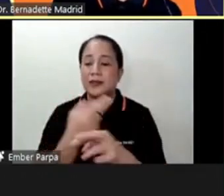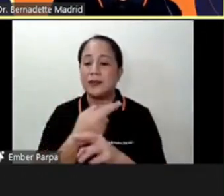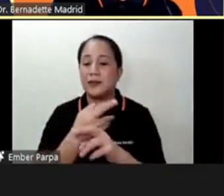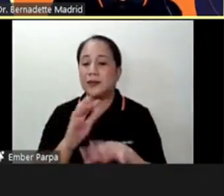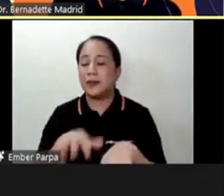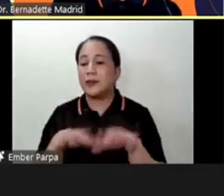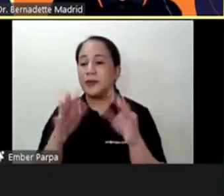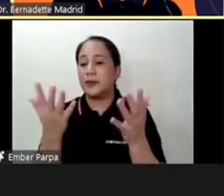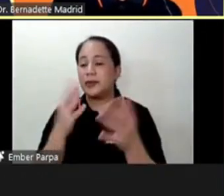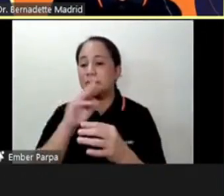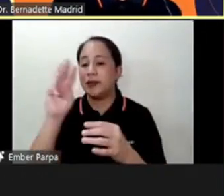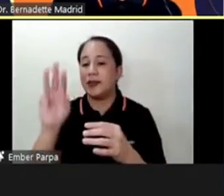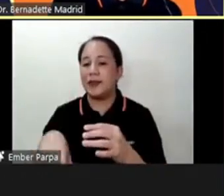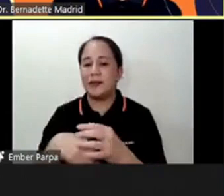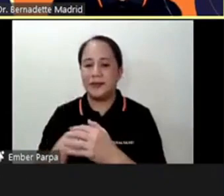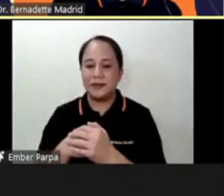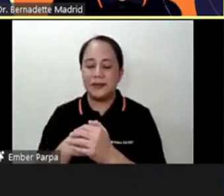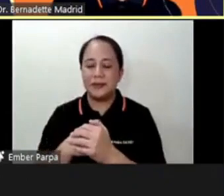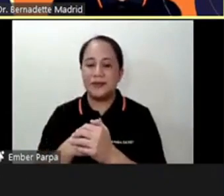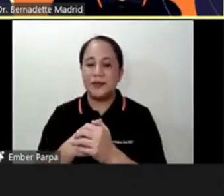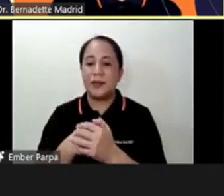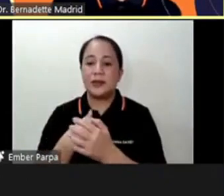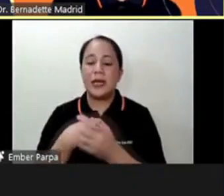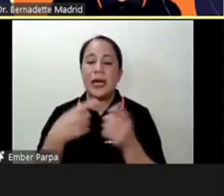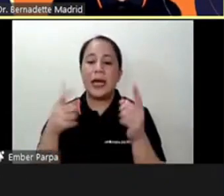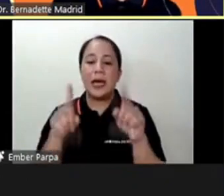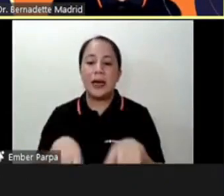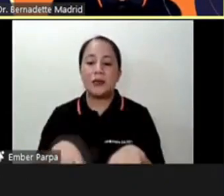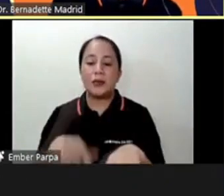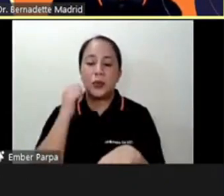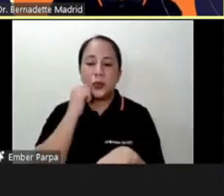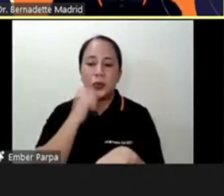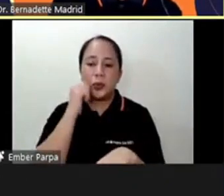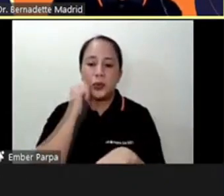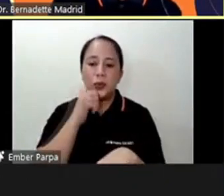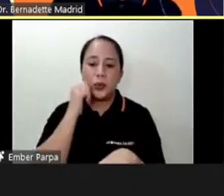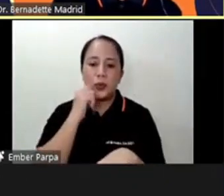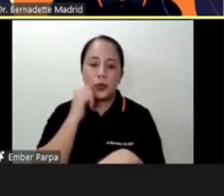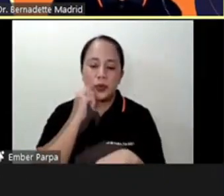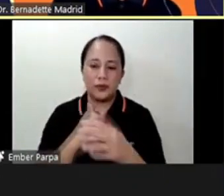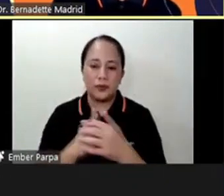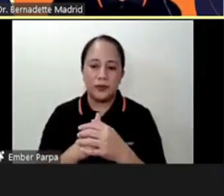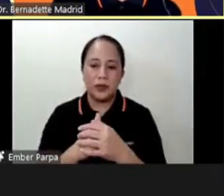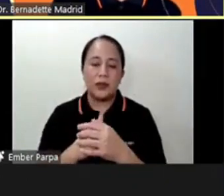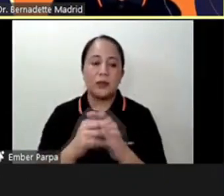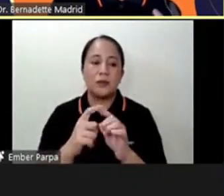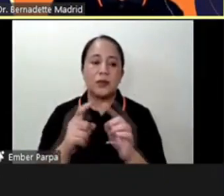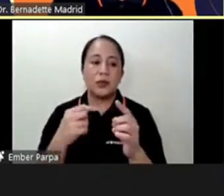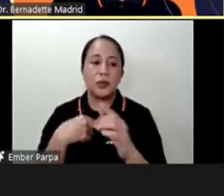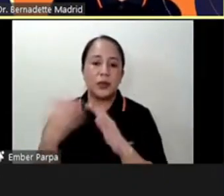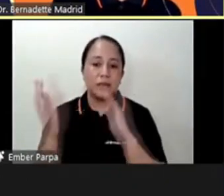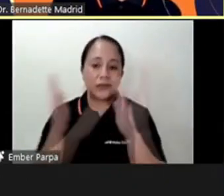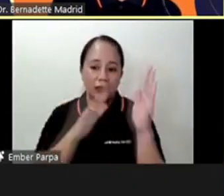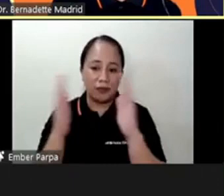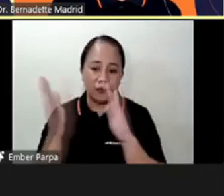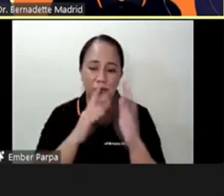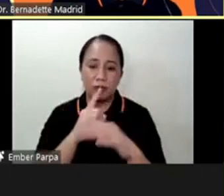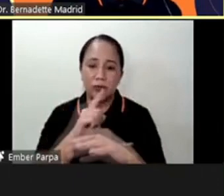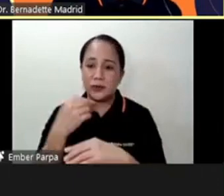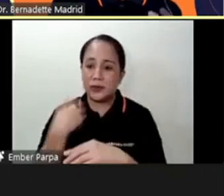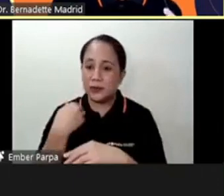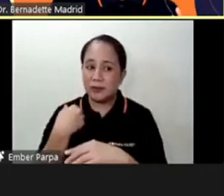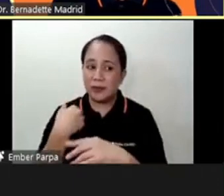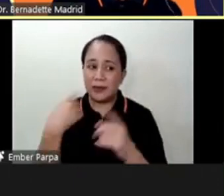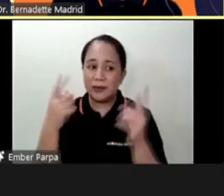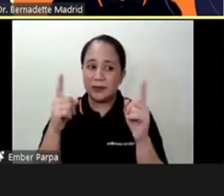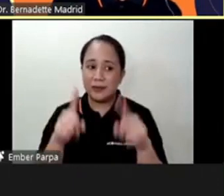Manila, you know, and this is happening all the time. But we have typhoons that are yet to come.